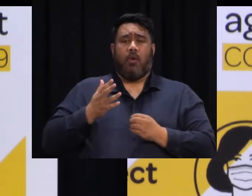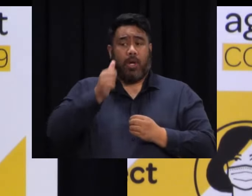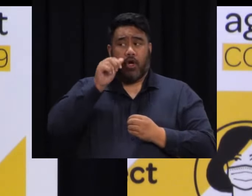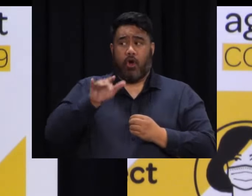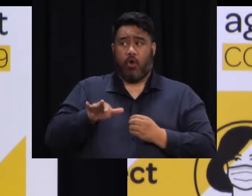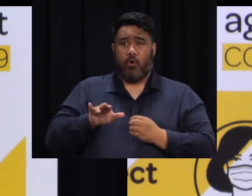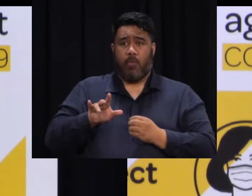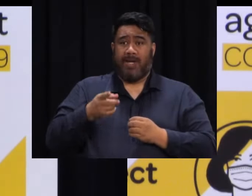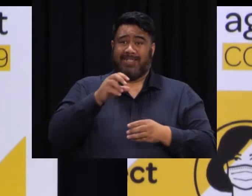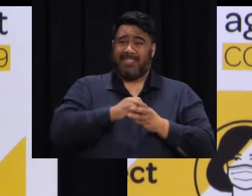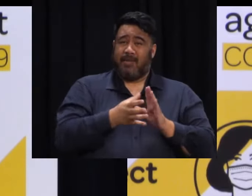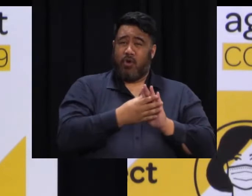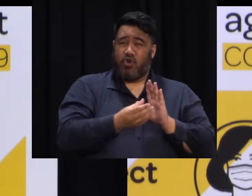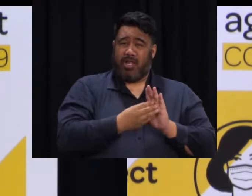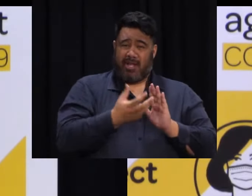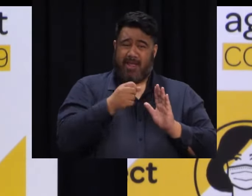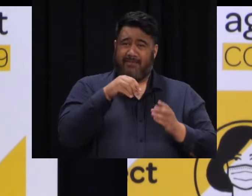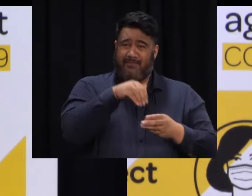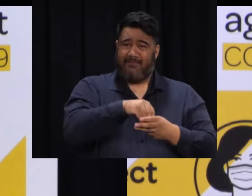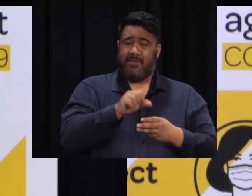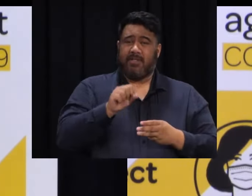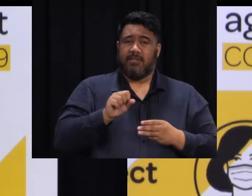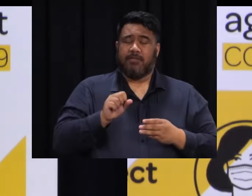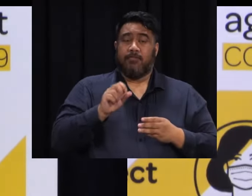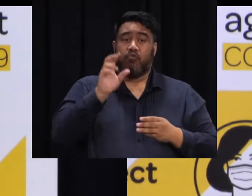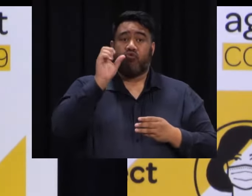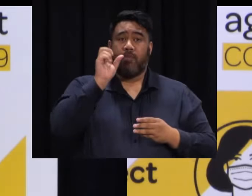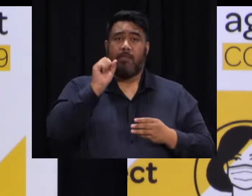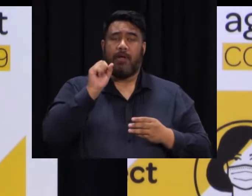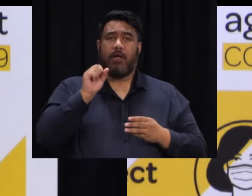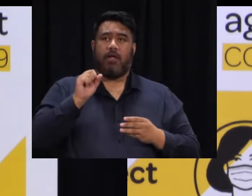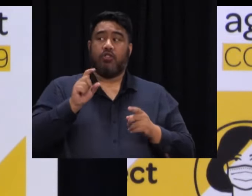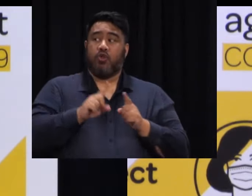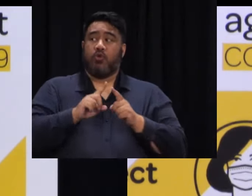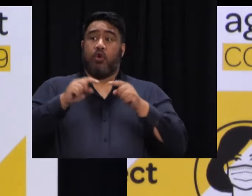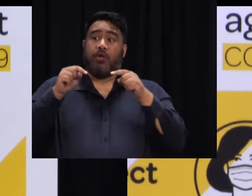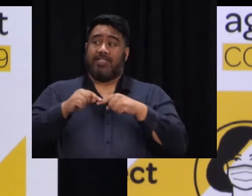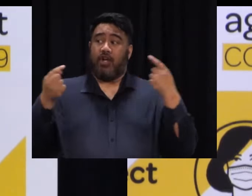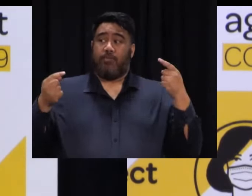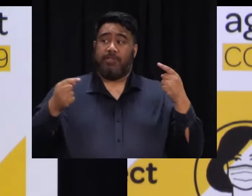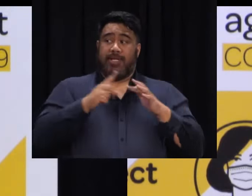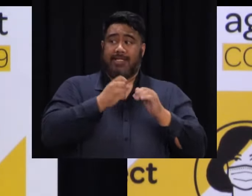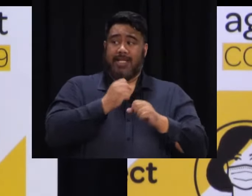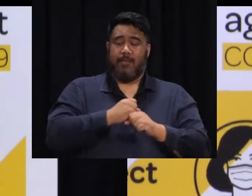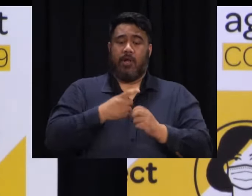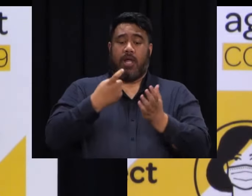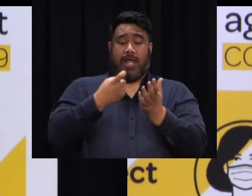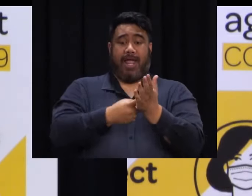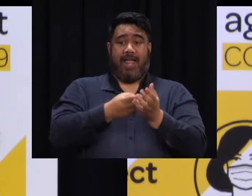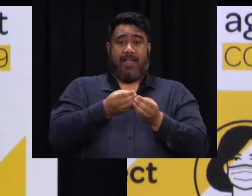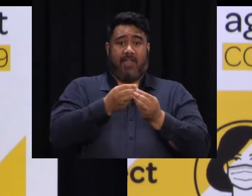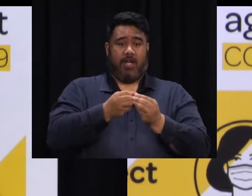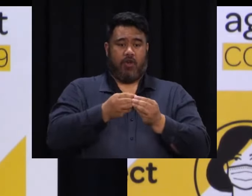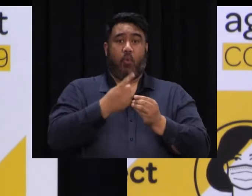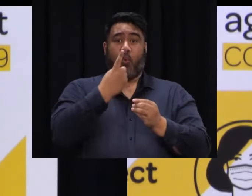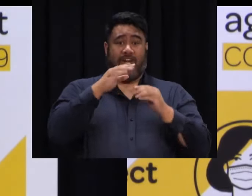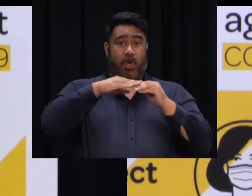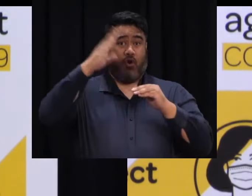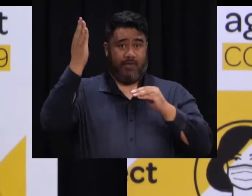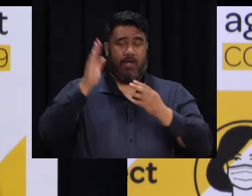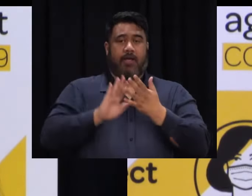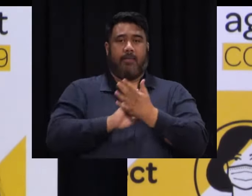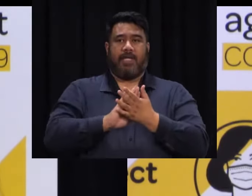in the modelling. Remembering that, of course, it's the counterfactual you're looking at here. So an R value over 1 means every